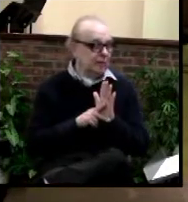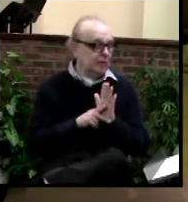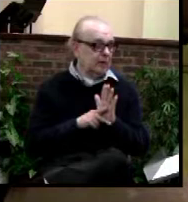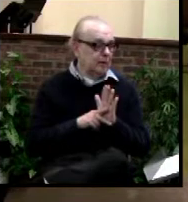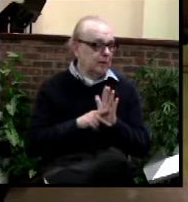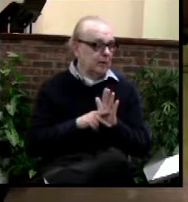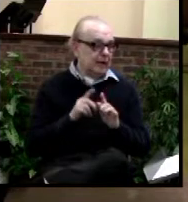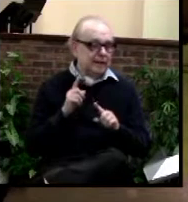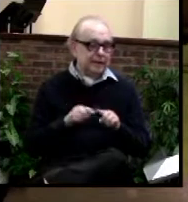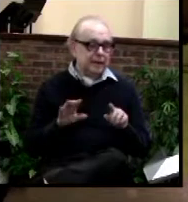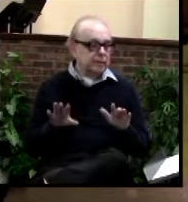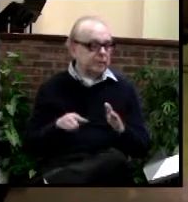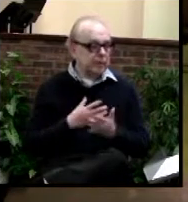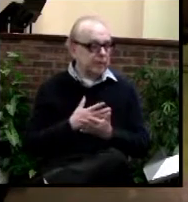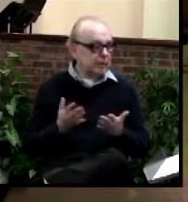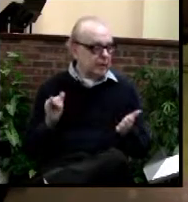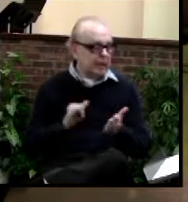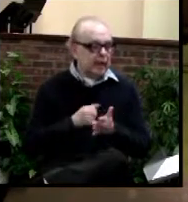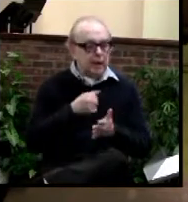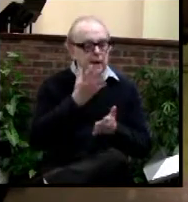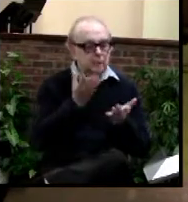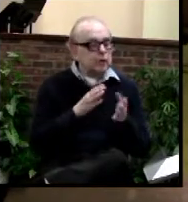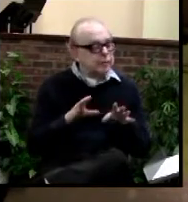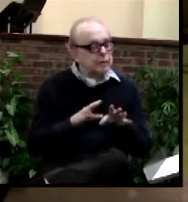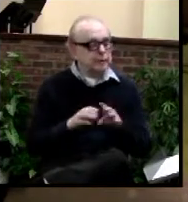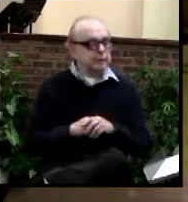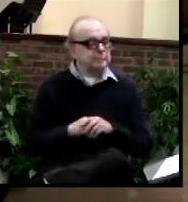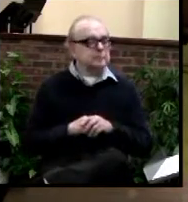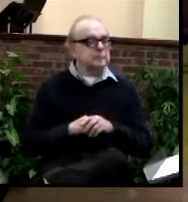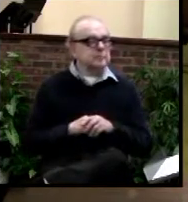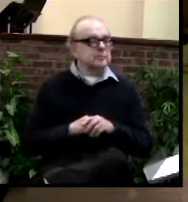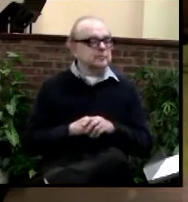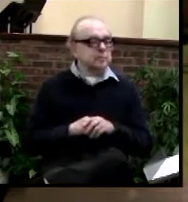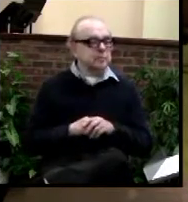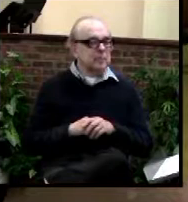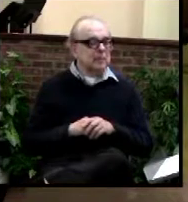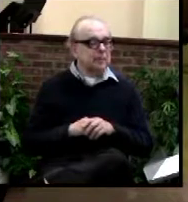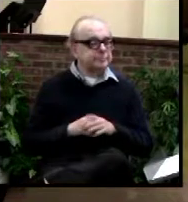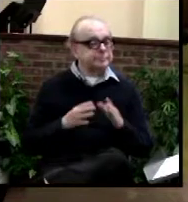do the things that God wants you to do. Okay? Now,